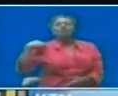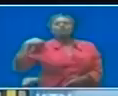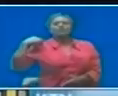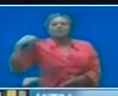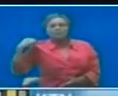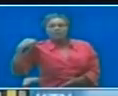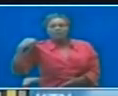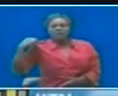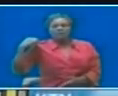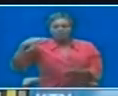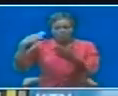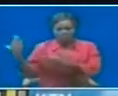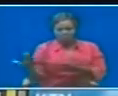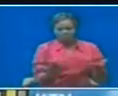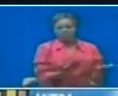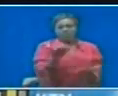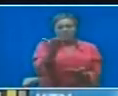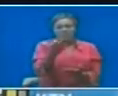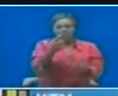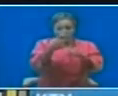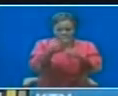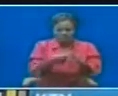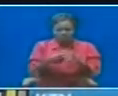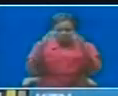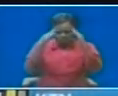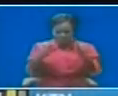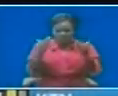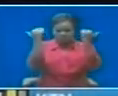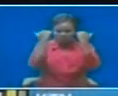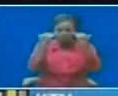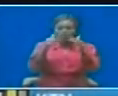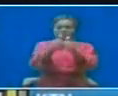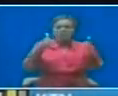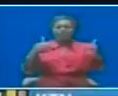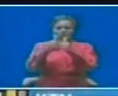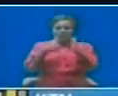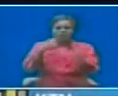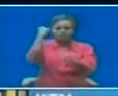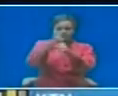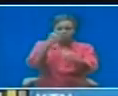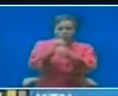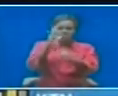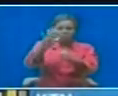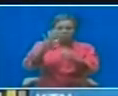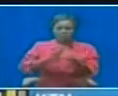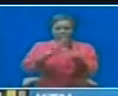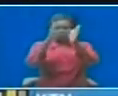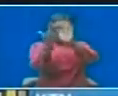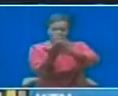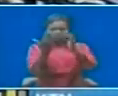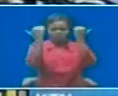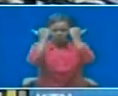and deliberately brought into being since committal for trial in order to avoid his duty to physically appear before this